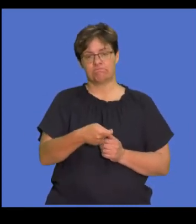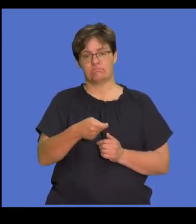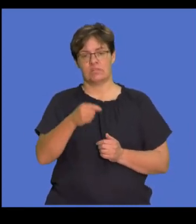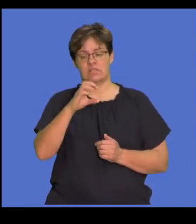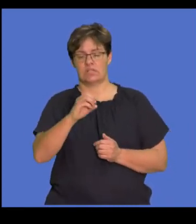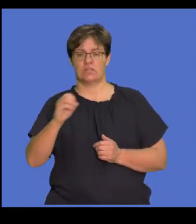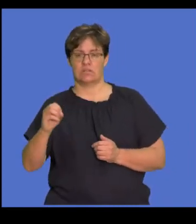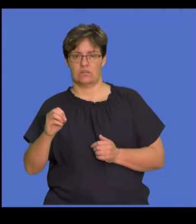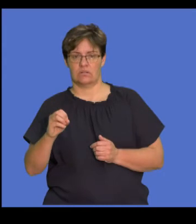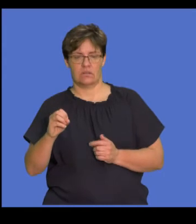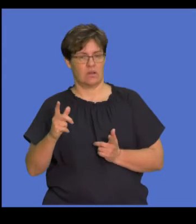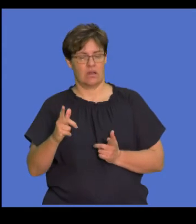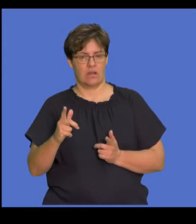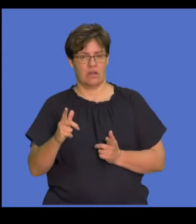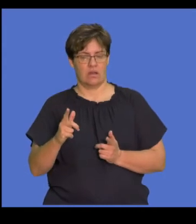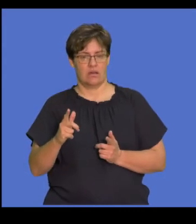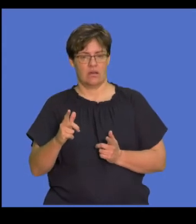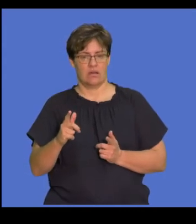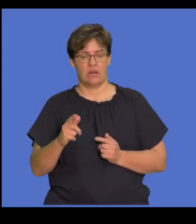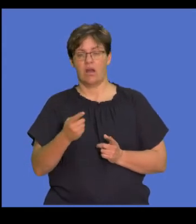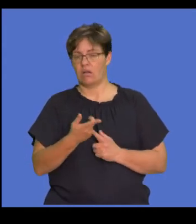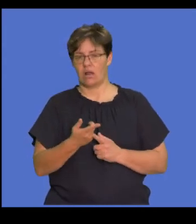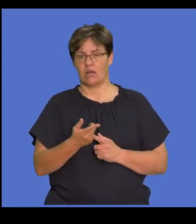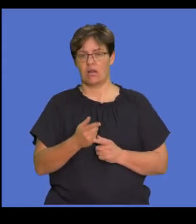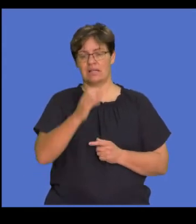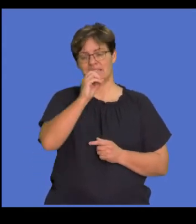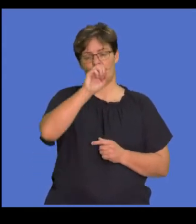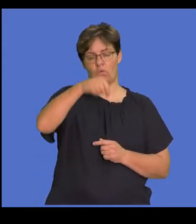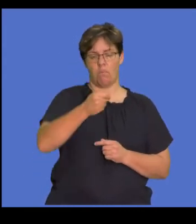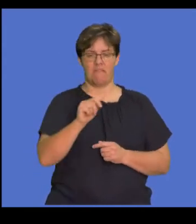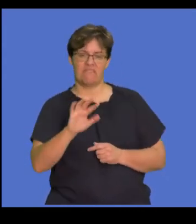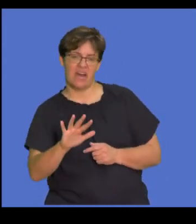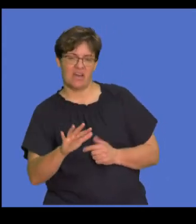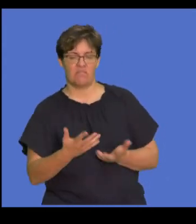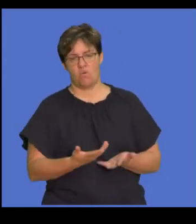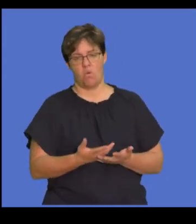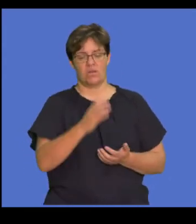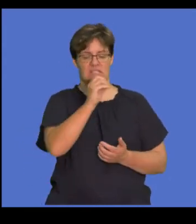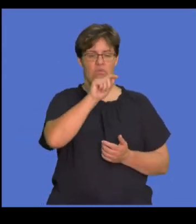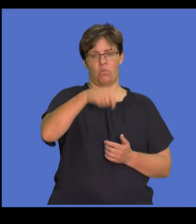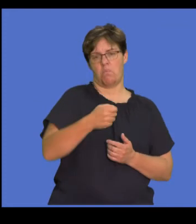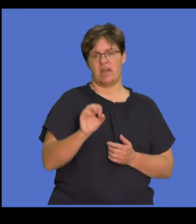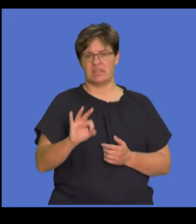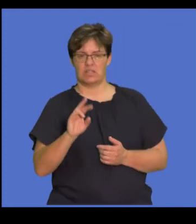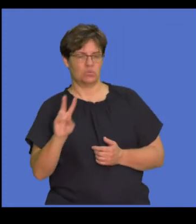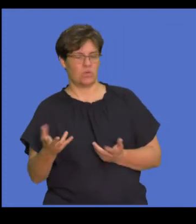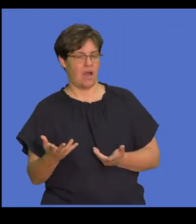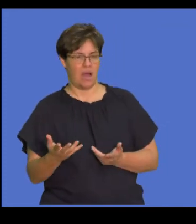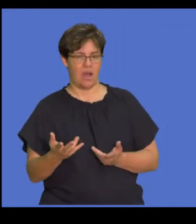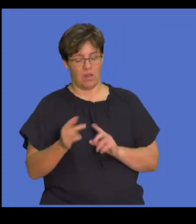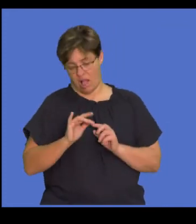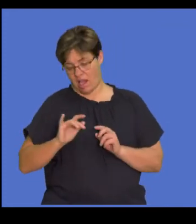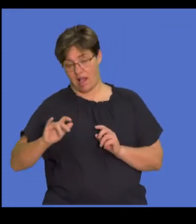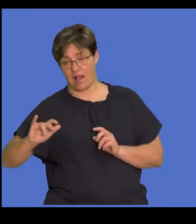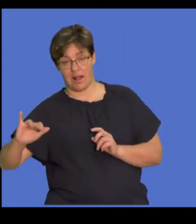let's say, a decimal fraction that we are used to where it's just 0.5 or 0.32.